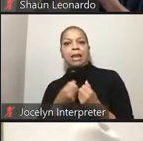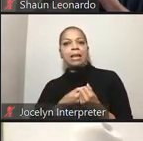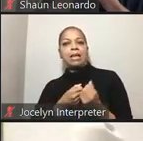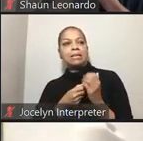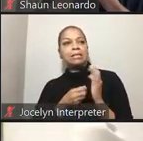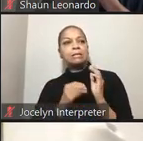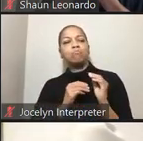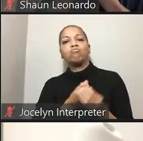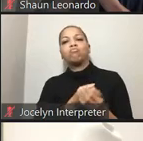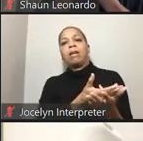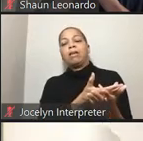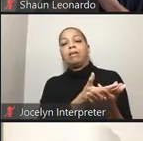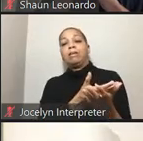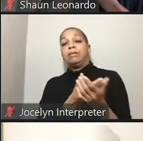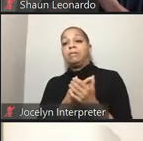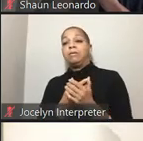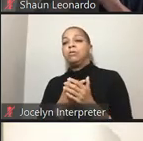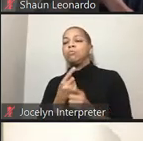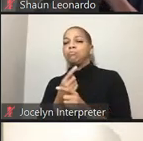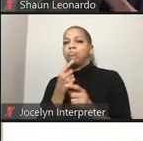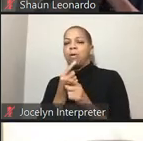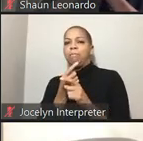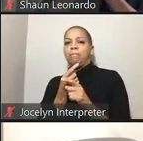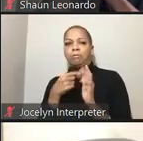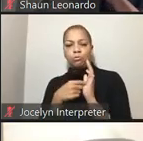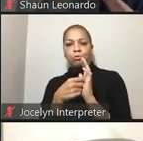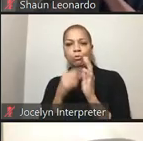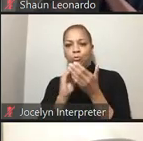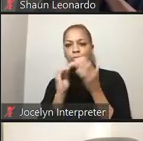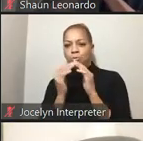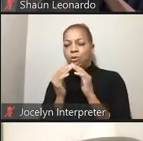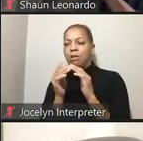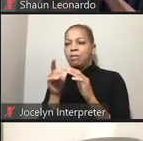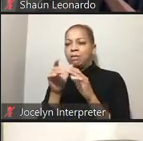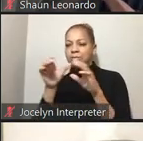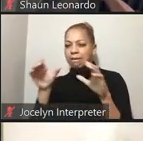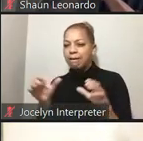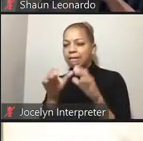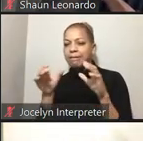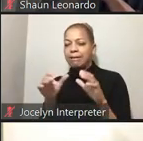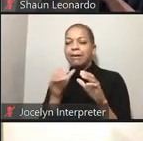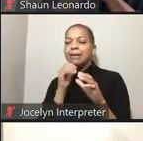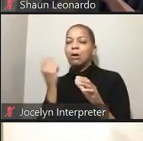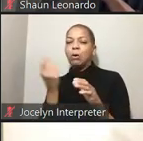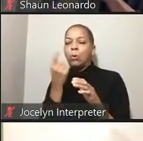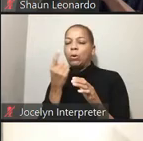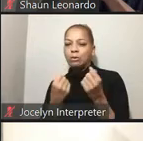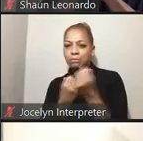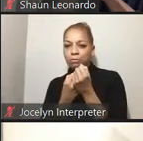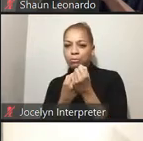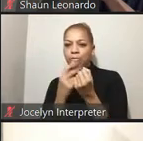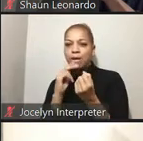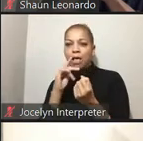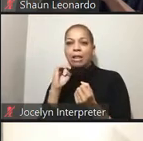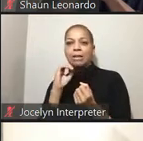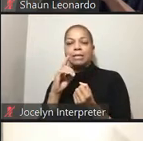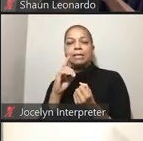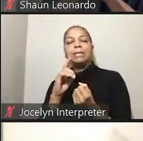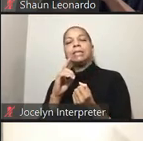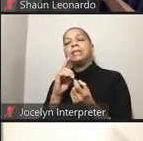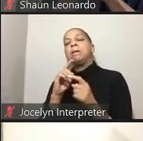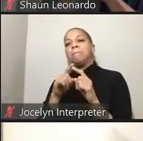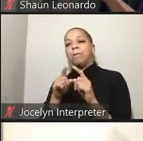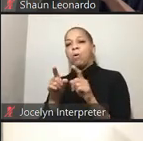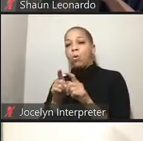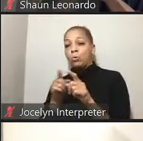community. This act of representation not only validates the reality of those who are marginalized,